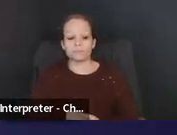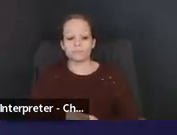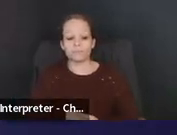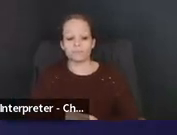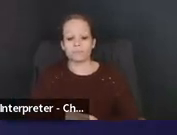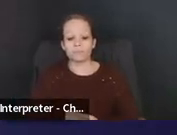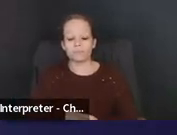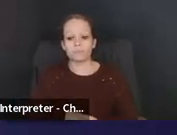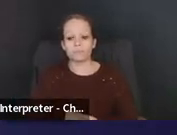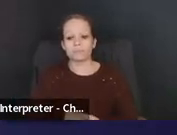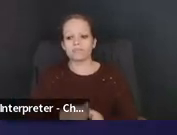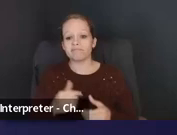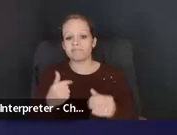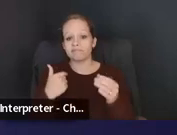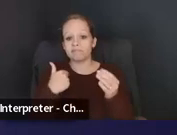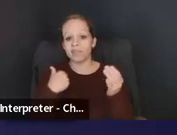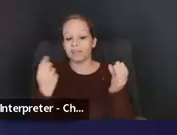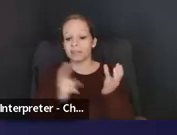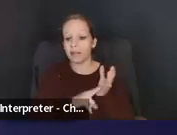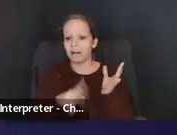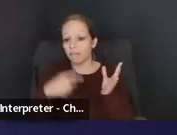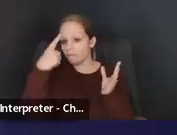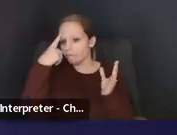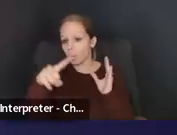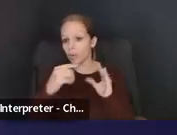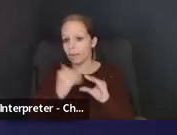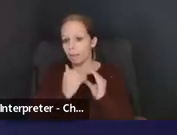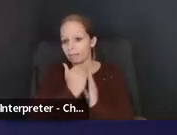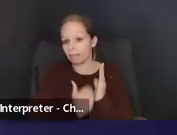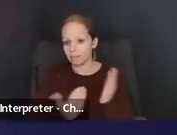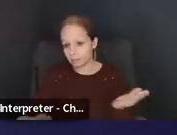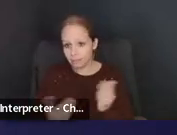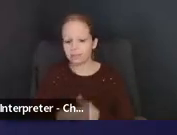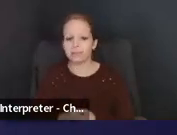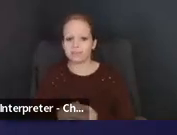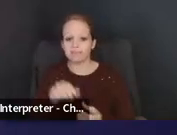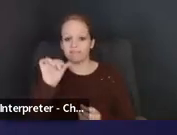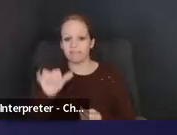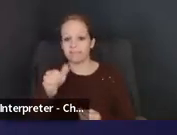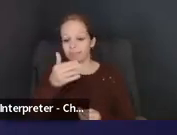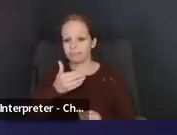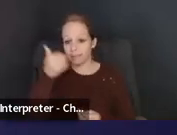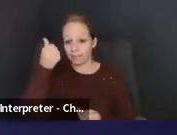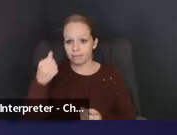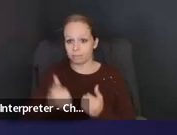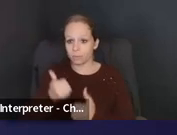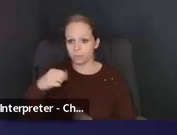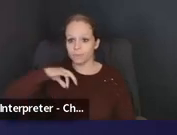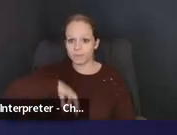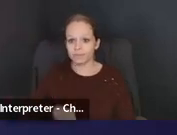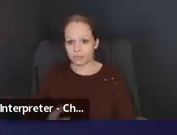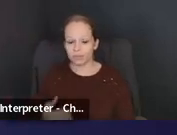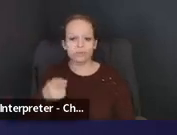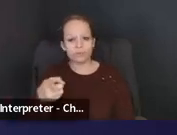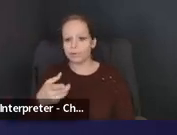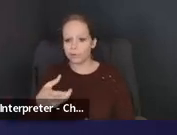I find that email lists, signing up for listservs and email lists, tend to be the most beneficial way. So you just get all